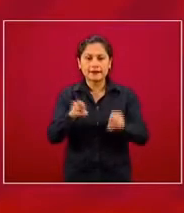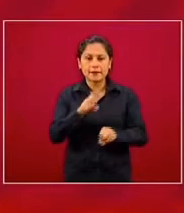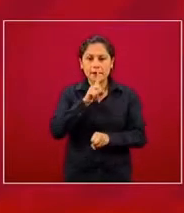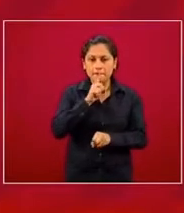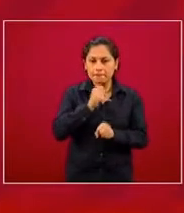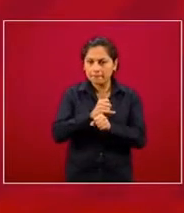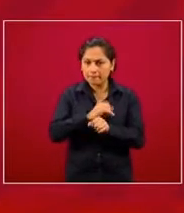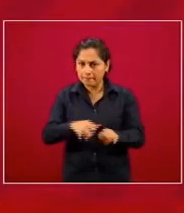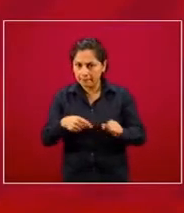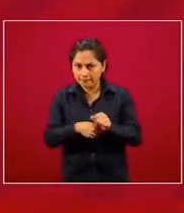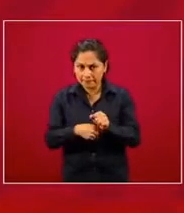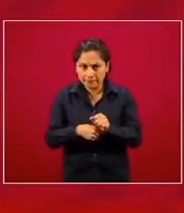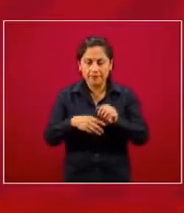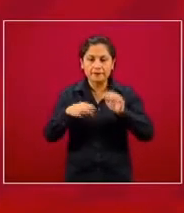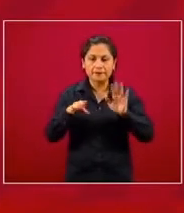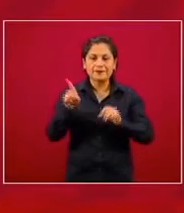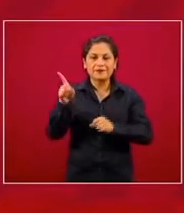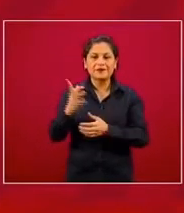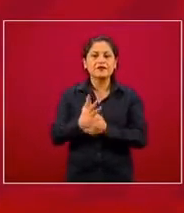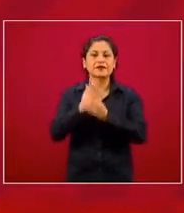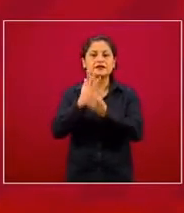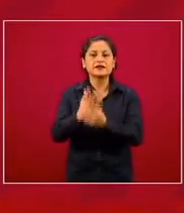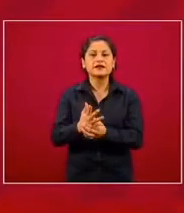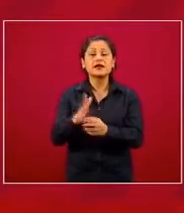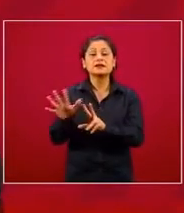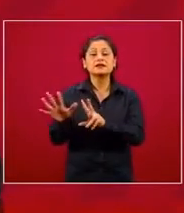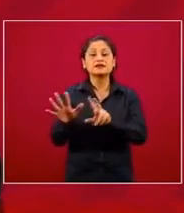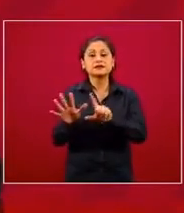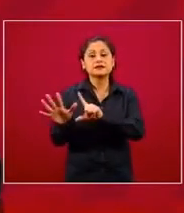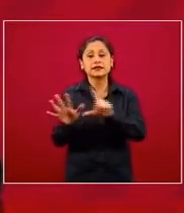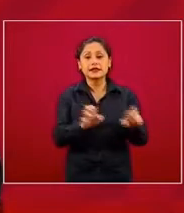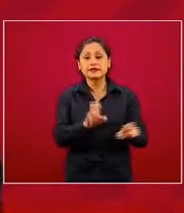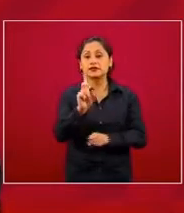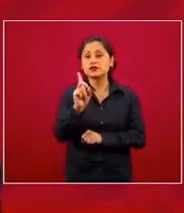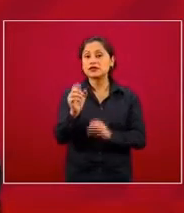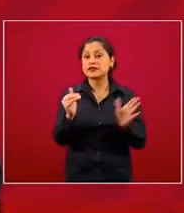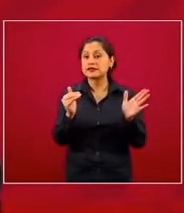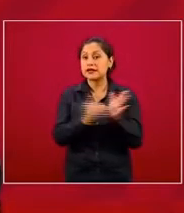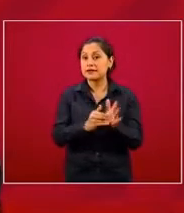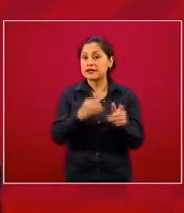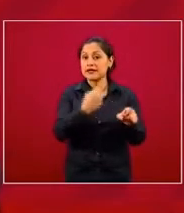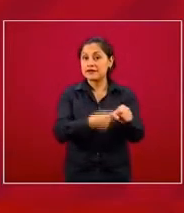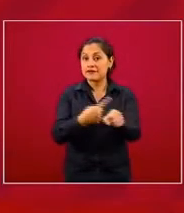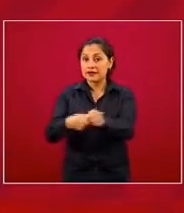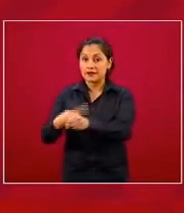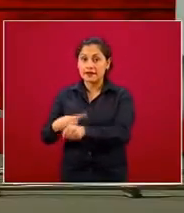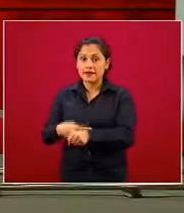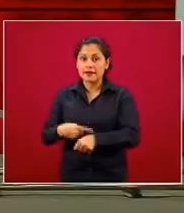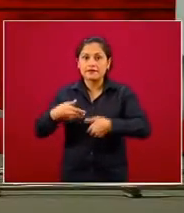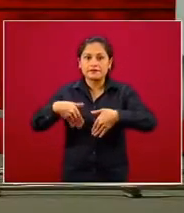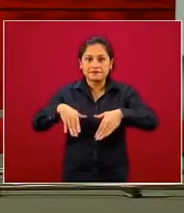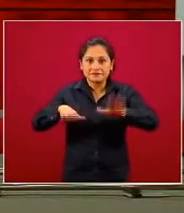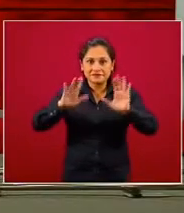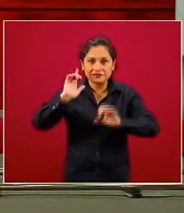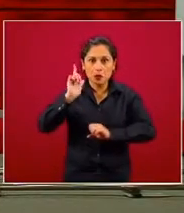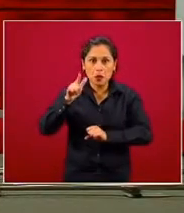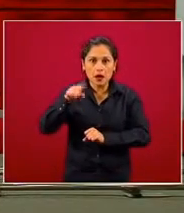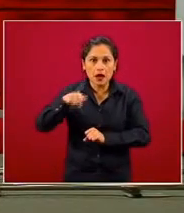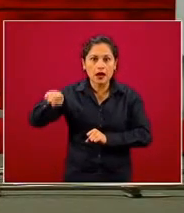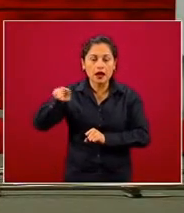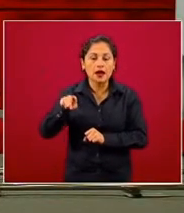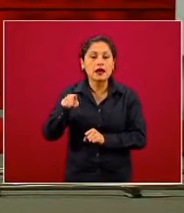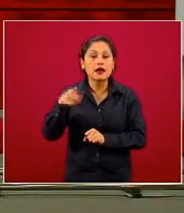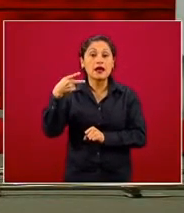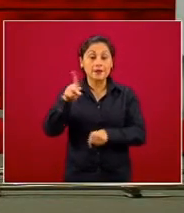was talking about like 730,000 contagions. That's good, for as long as those are